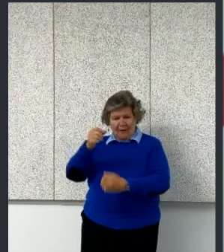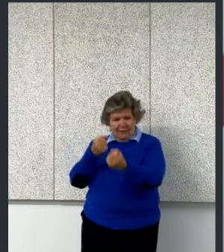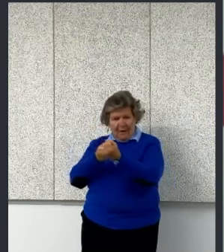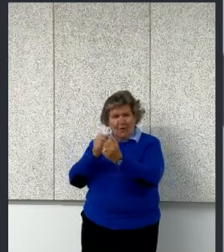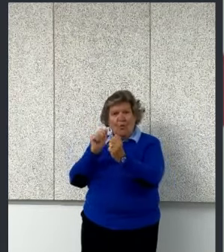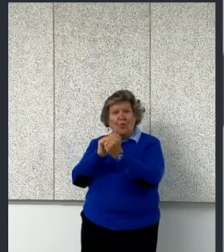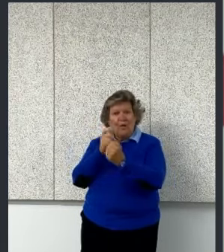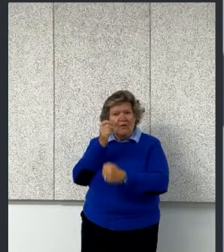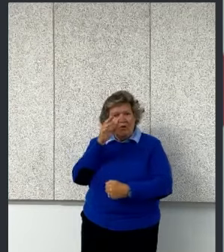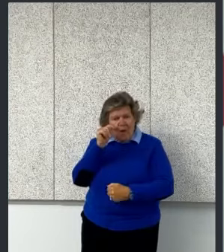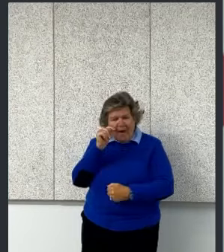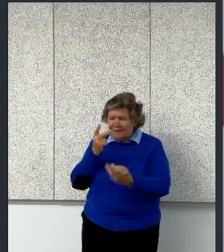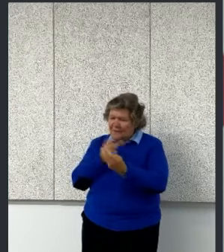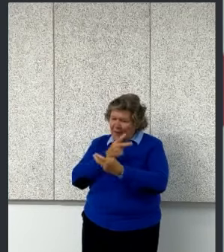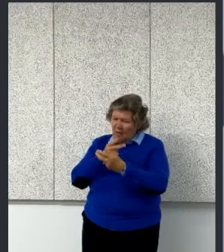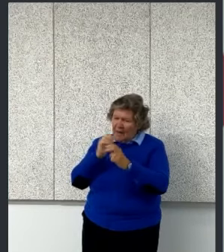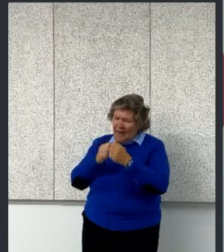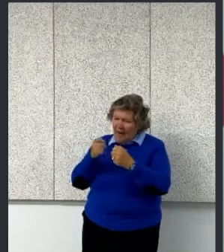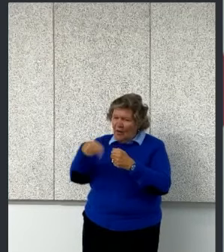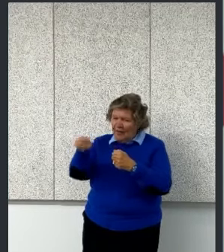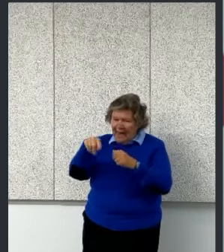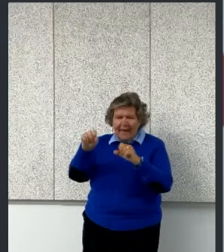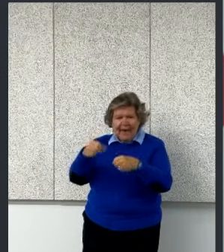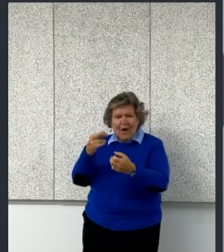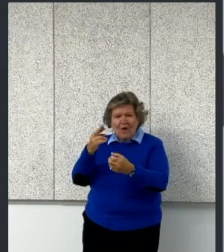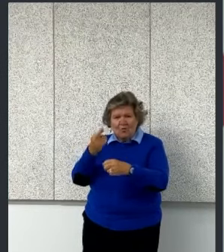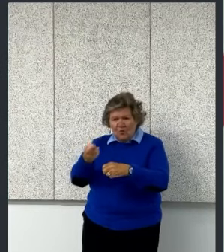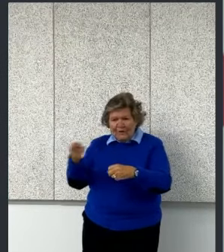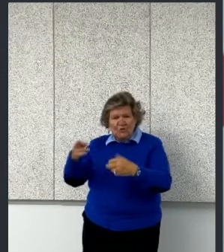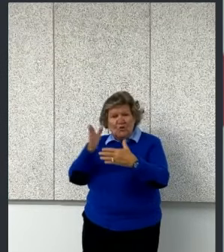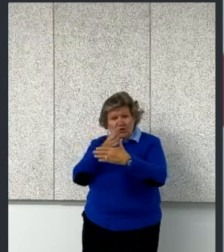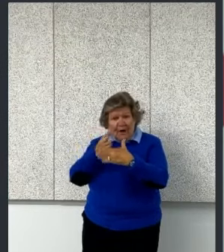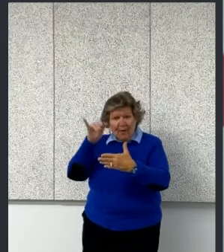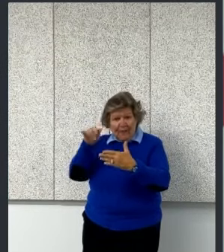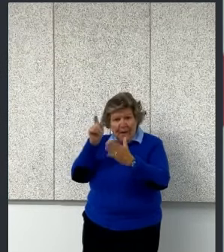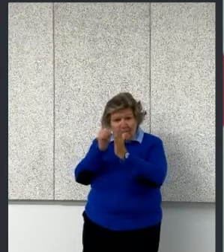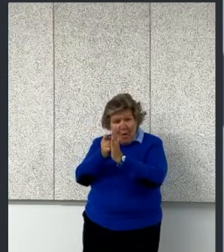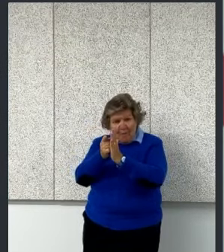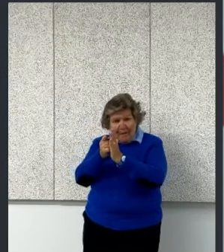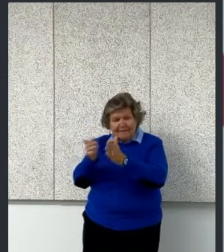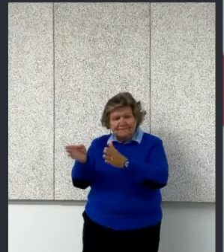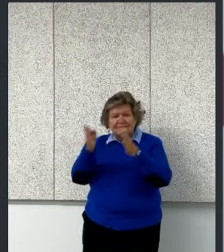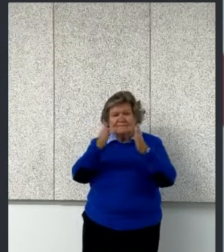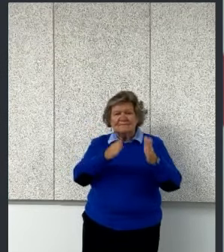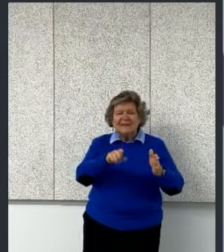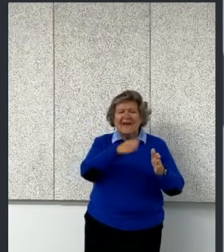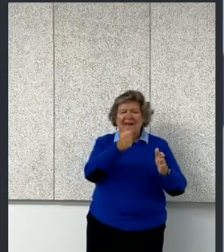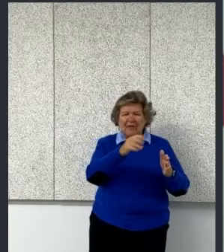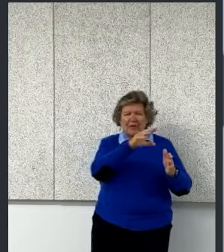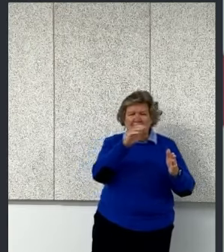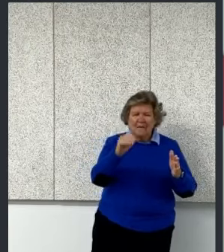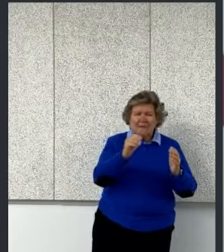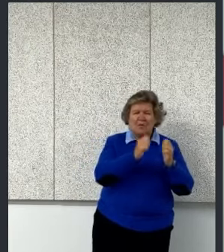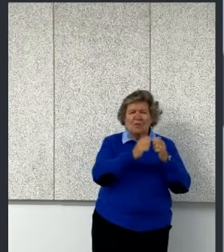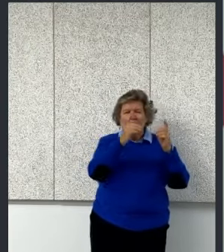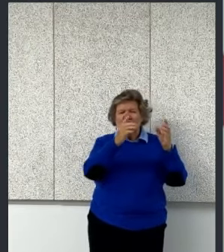grant to think about how they can better resource share in this moment. Sima Sueco, the amazing human